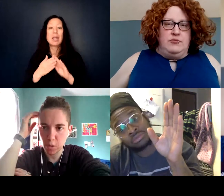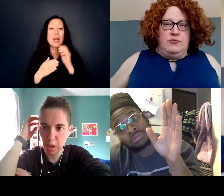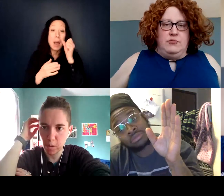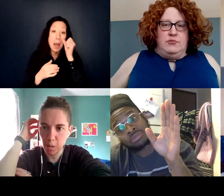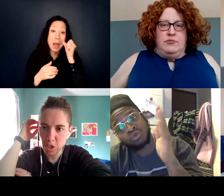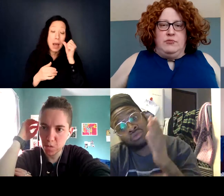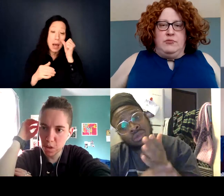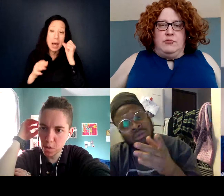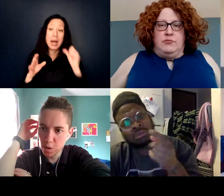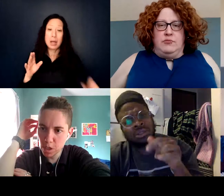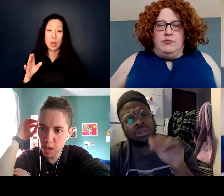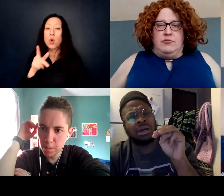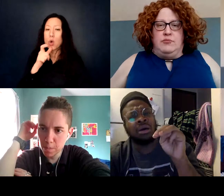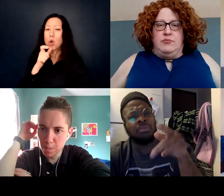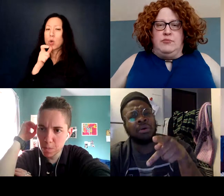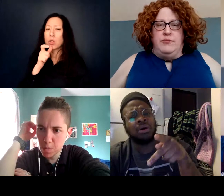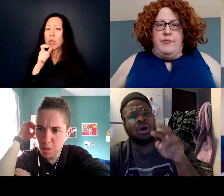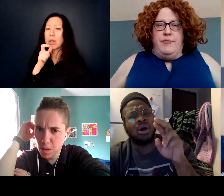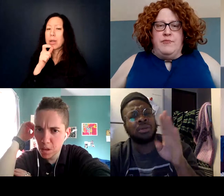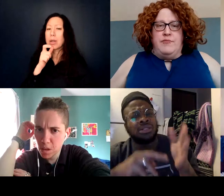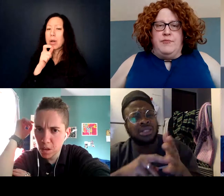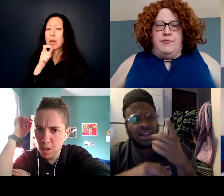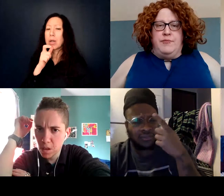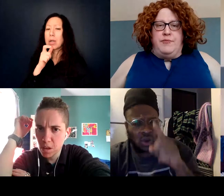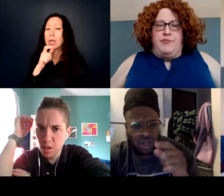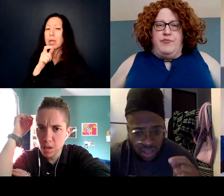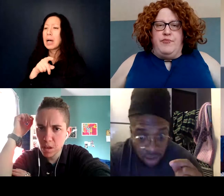in the 2021 budget for the first time.